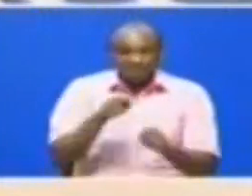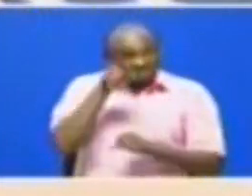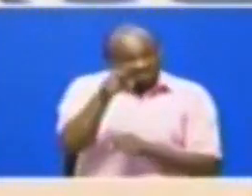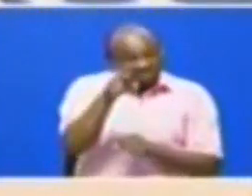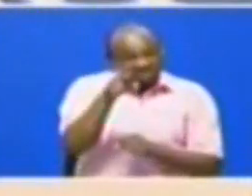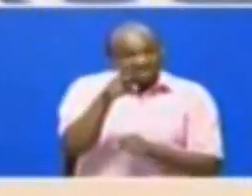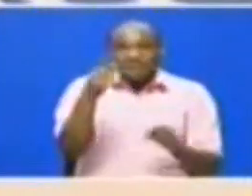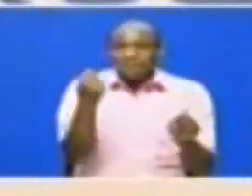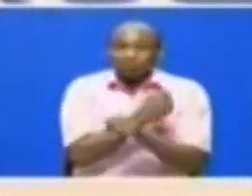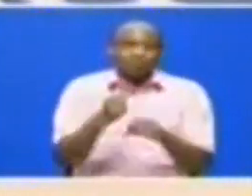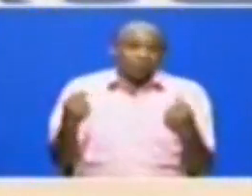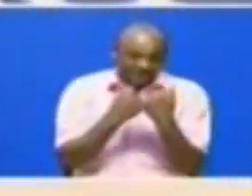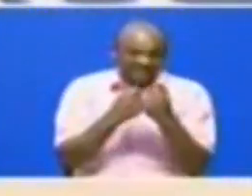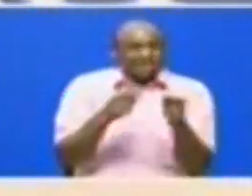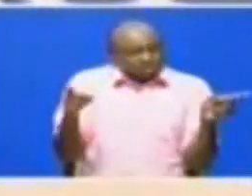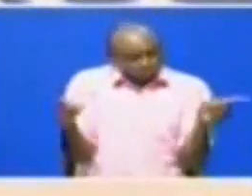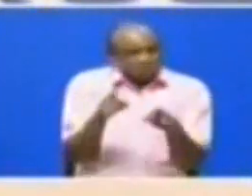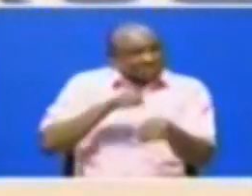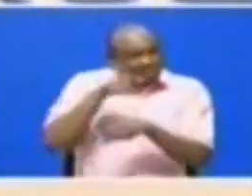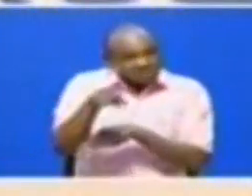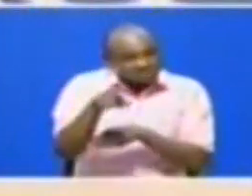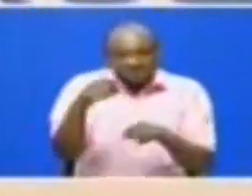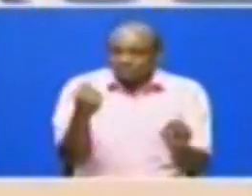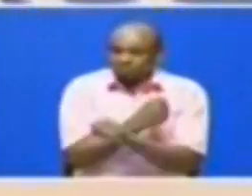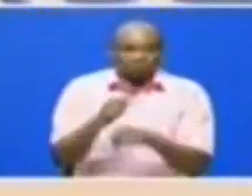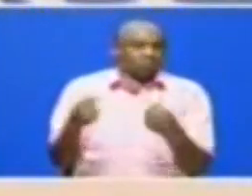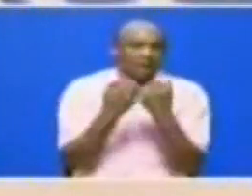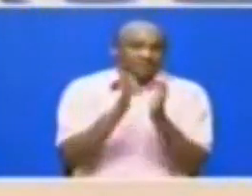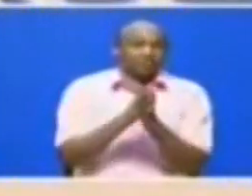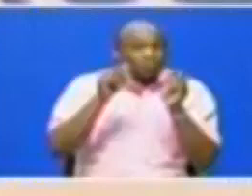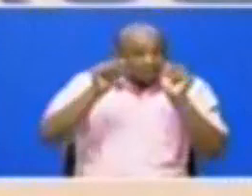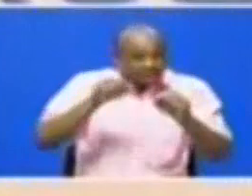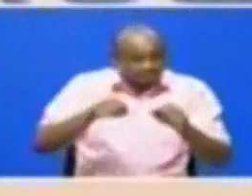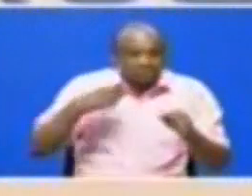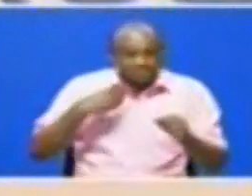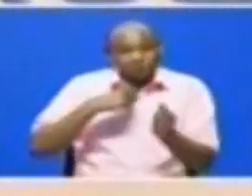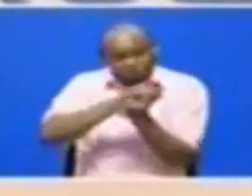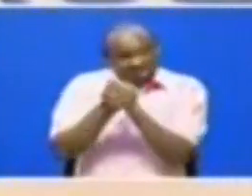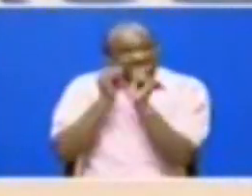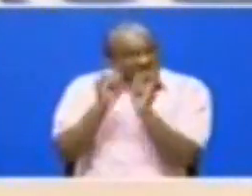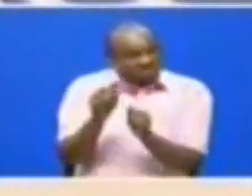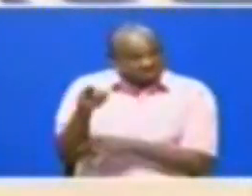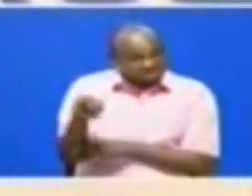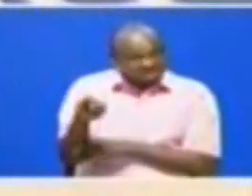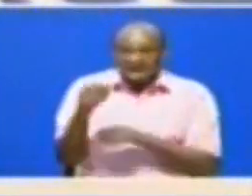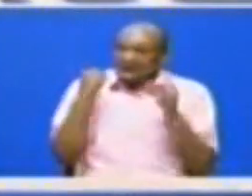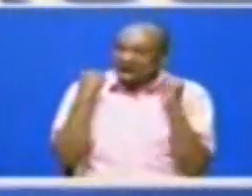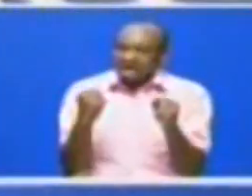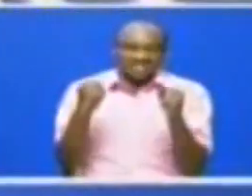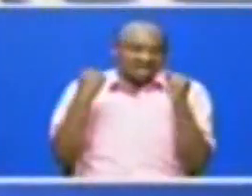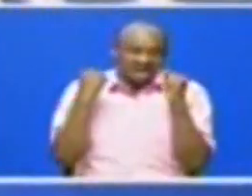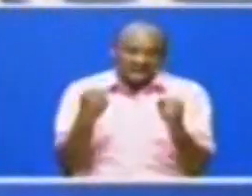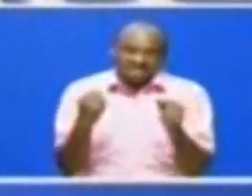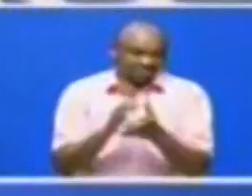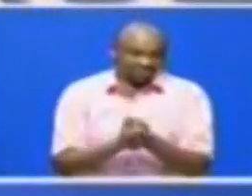be effectively done within a period of 1 month to enable a replacement in time for the next